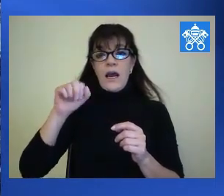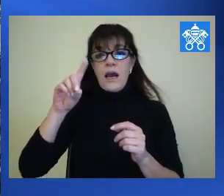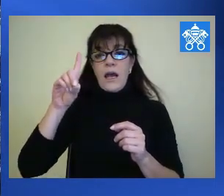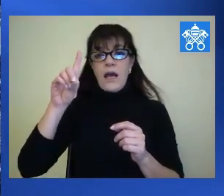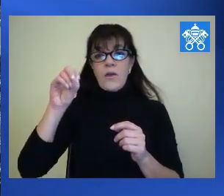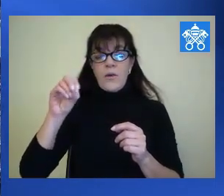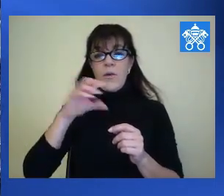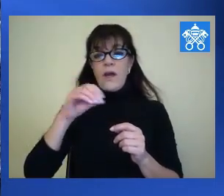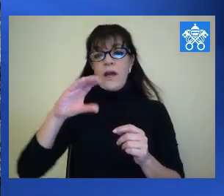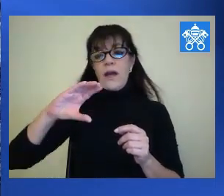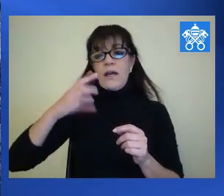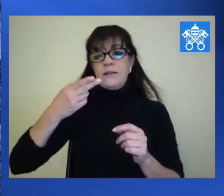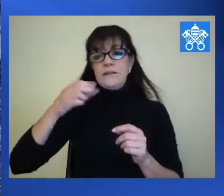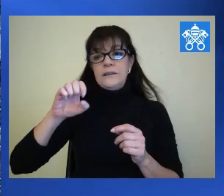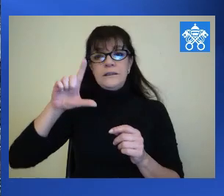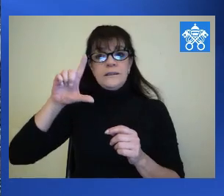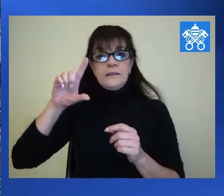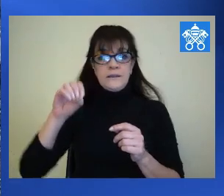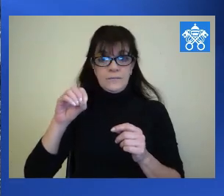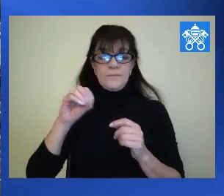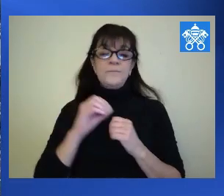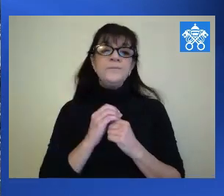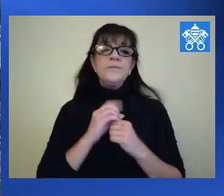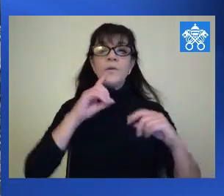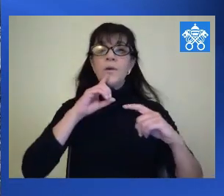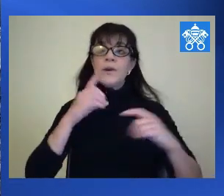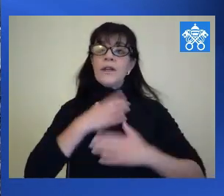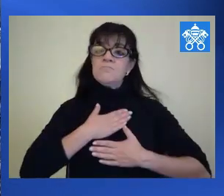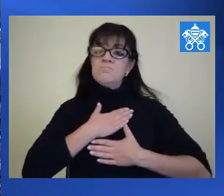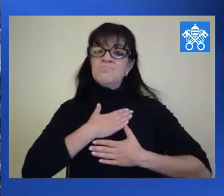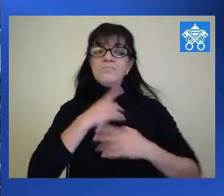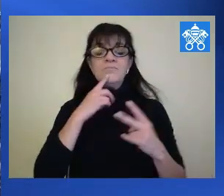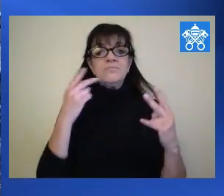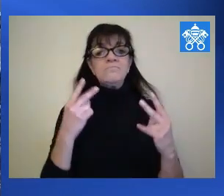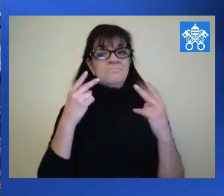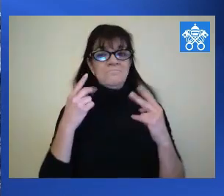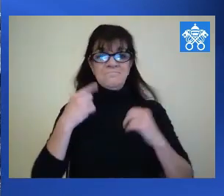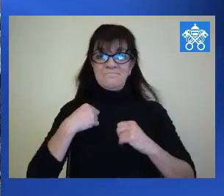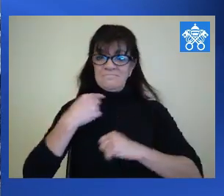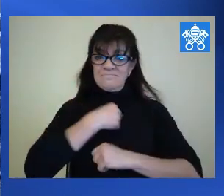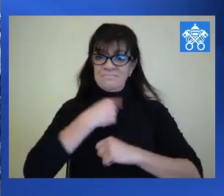portal, our YouTube channel, or our Facebook Live feed.